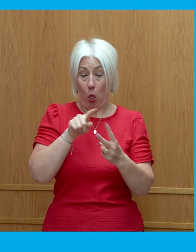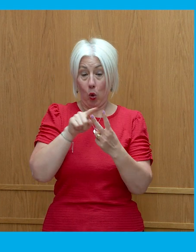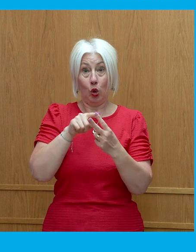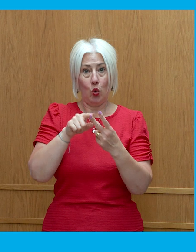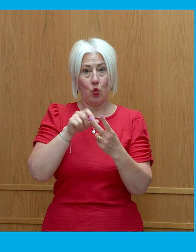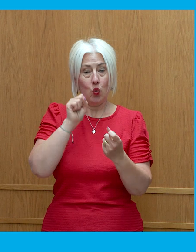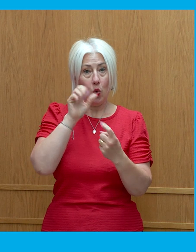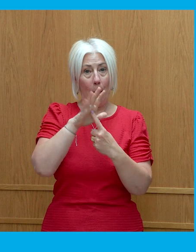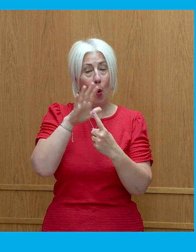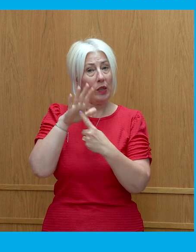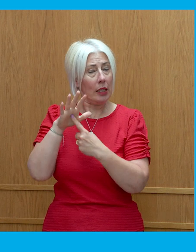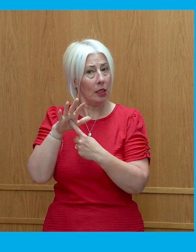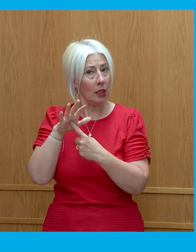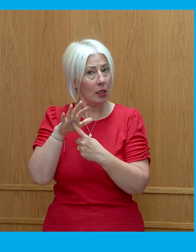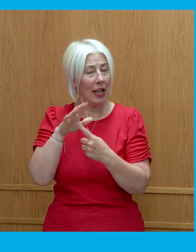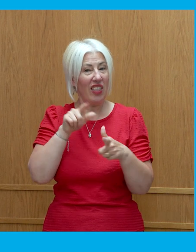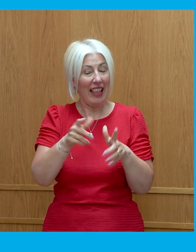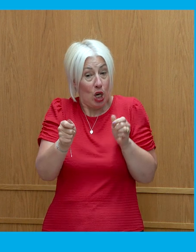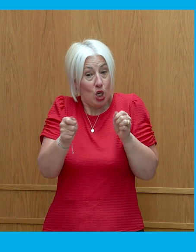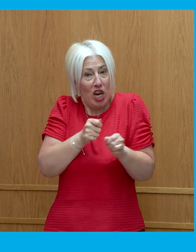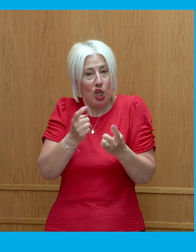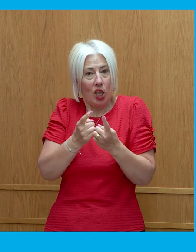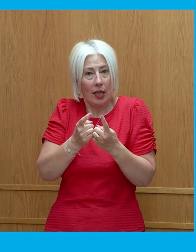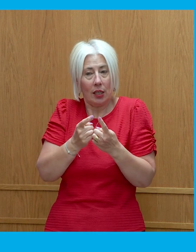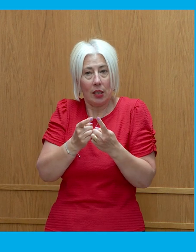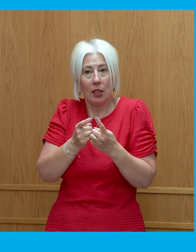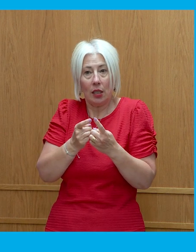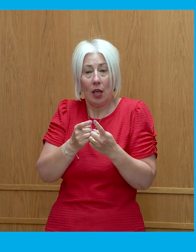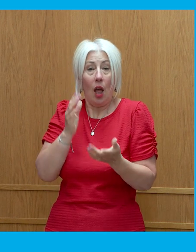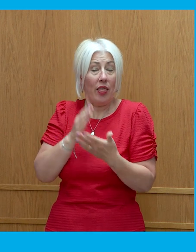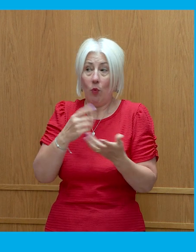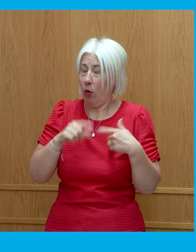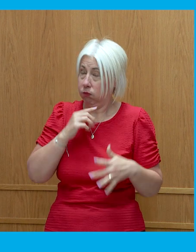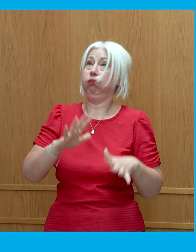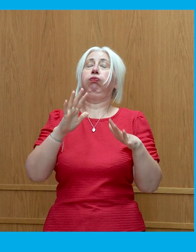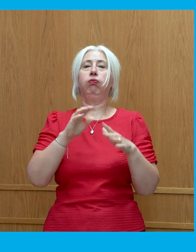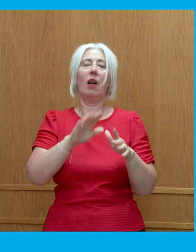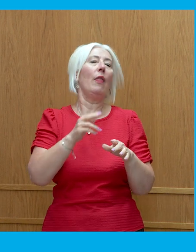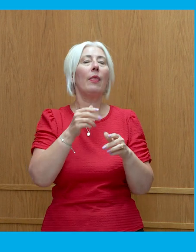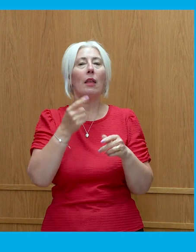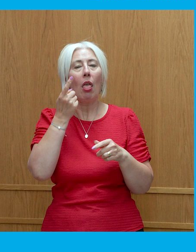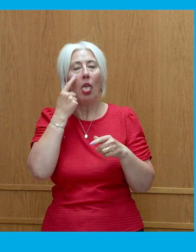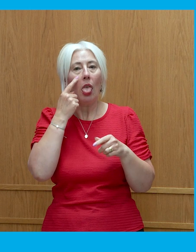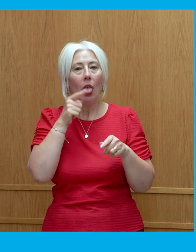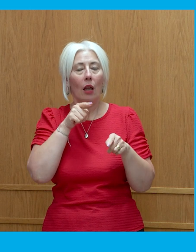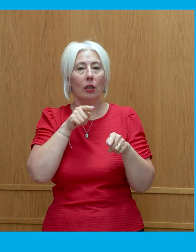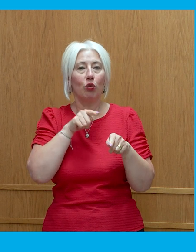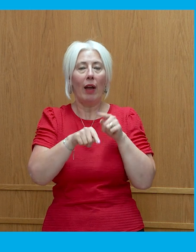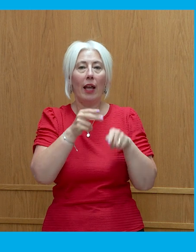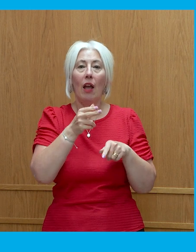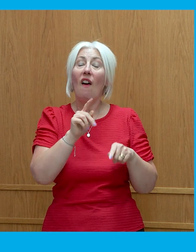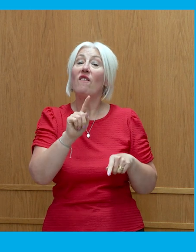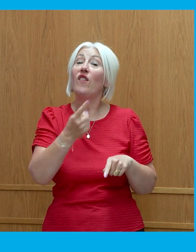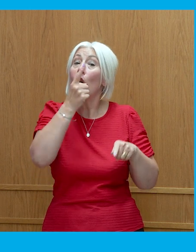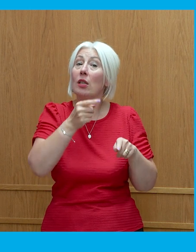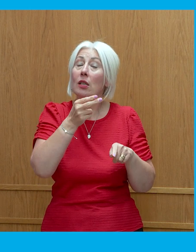events at shifting things, if at all? Well, they whipsawed us completely. I mean, the assassination attempt, remember that happened first.